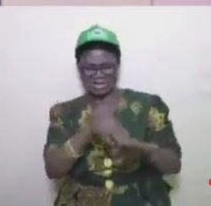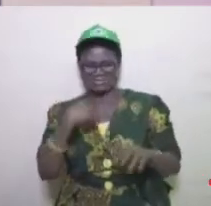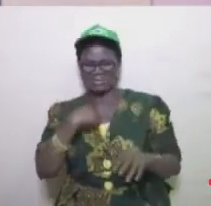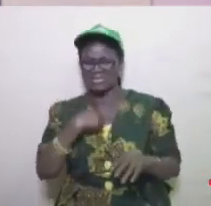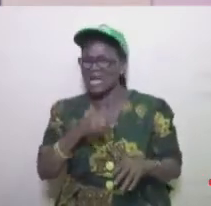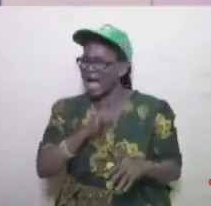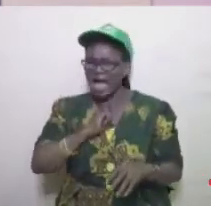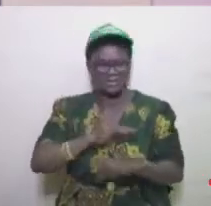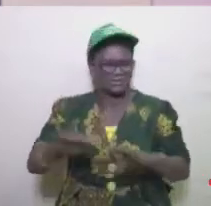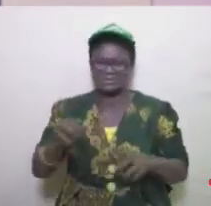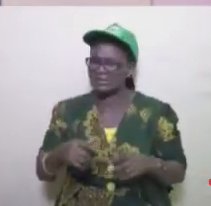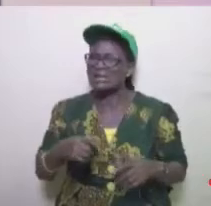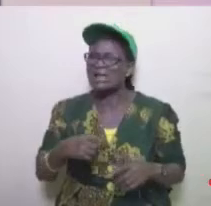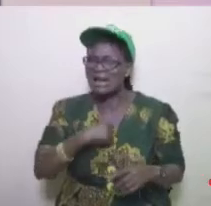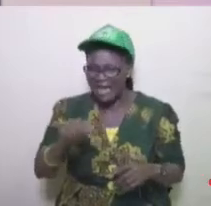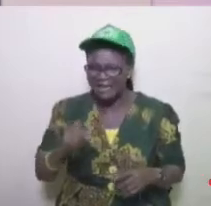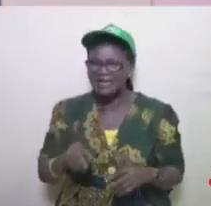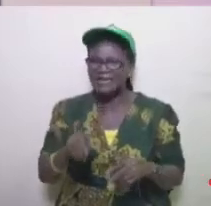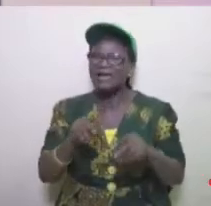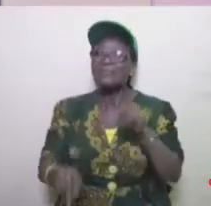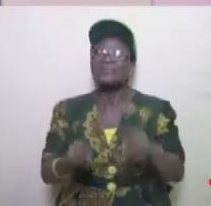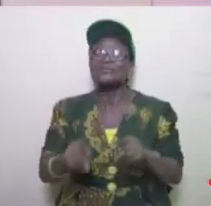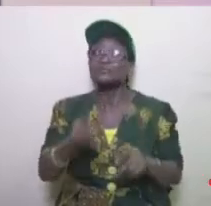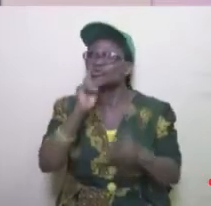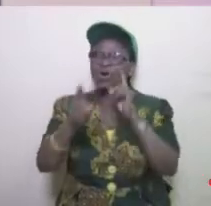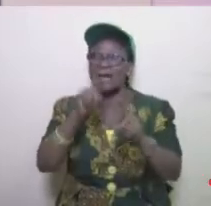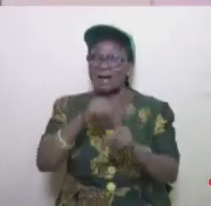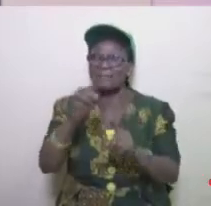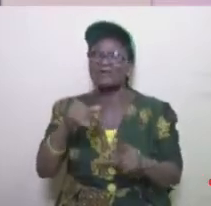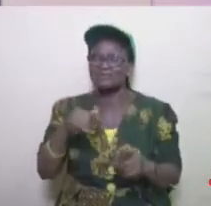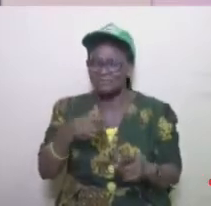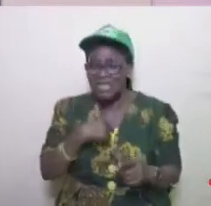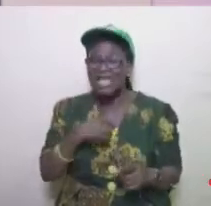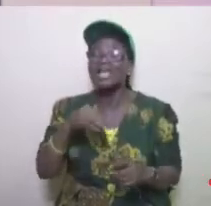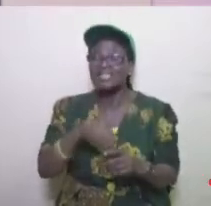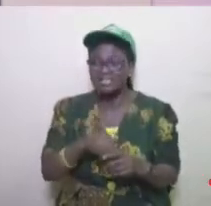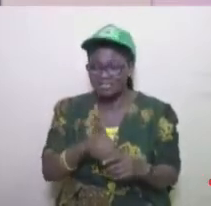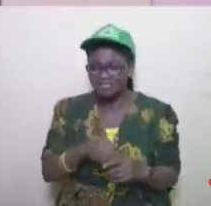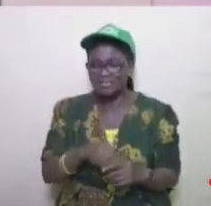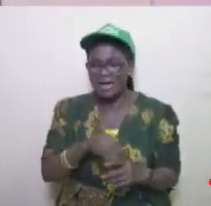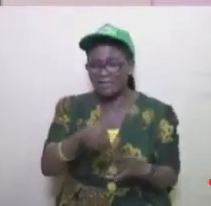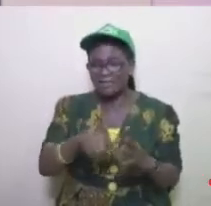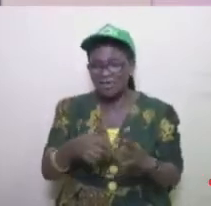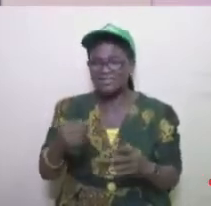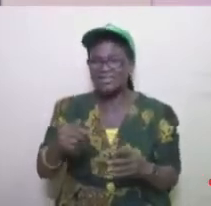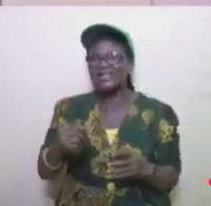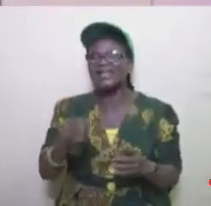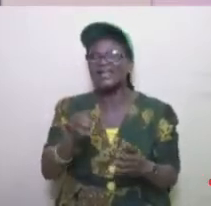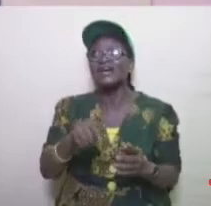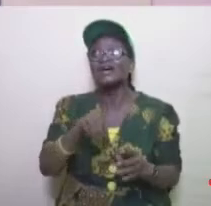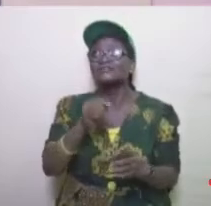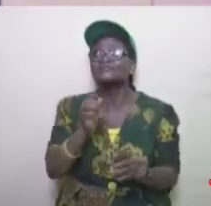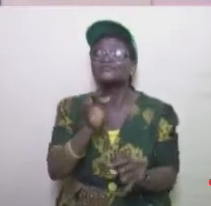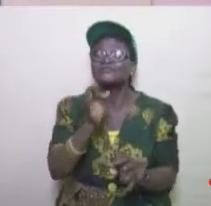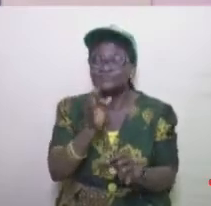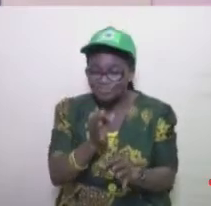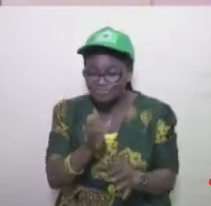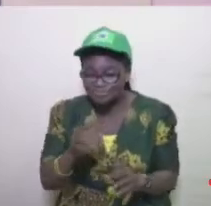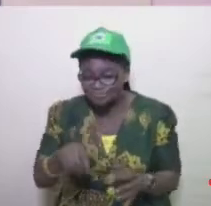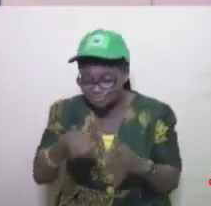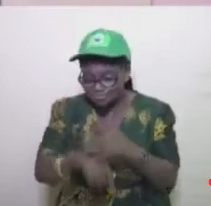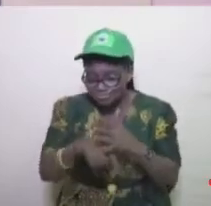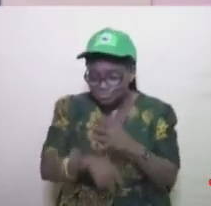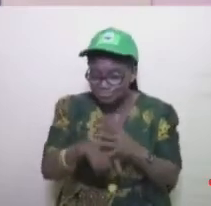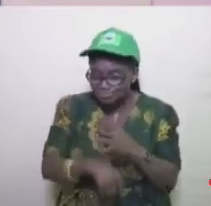And in one of the digging deep, we have said here, if you are on top, you'll be a topic. If you are not